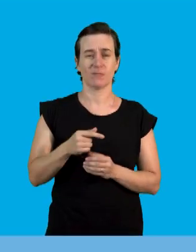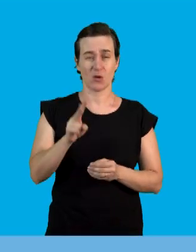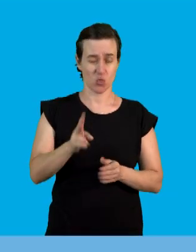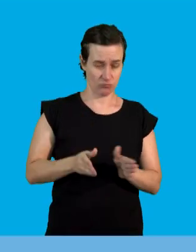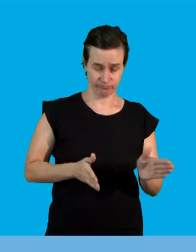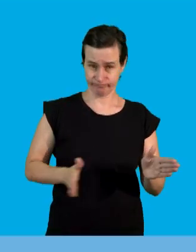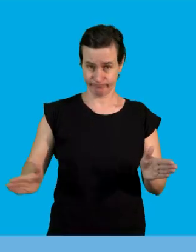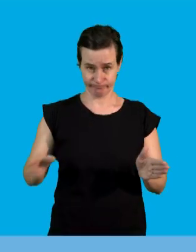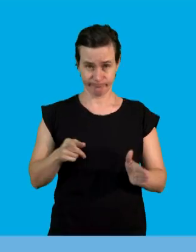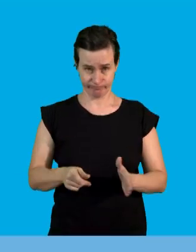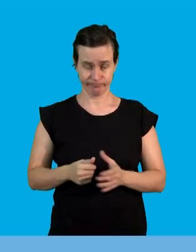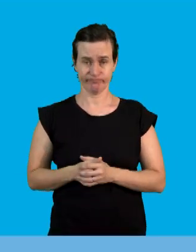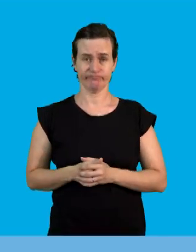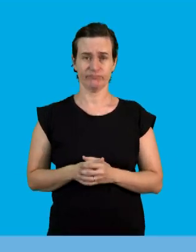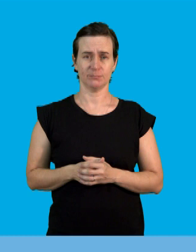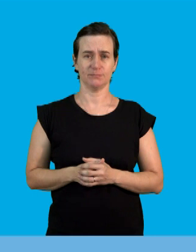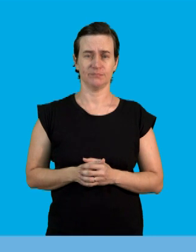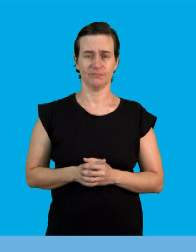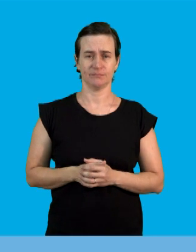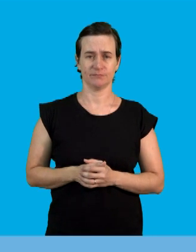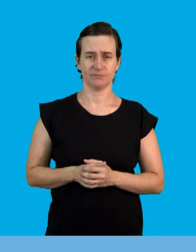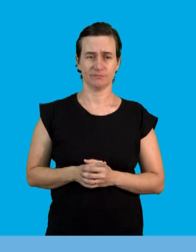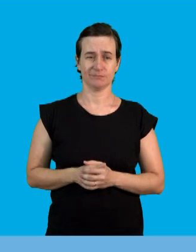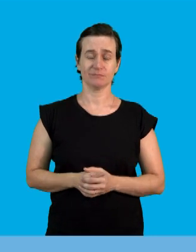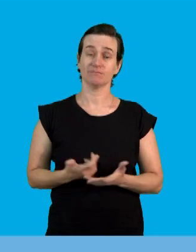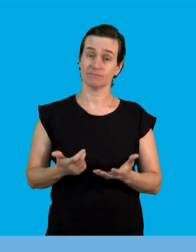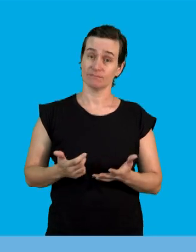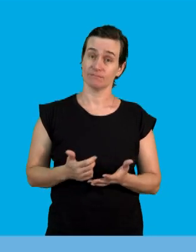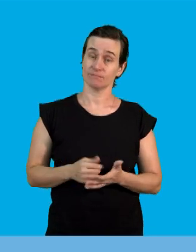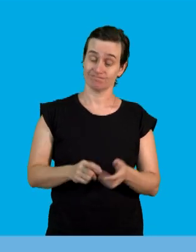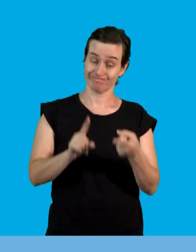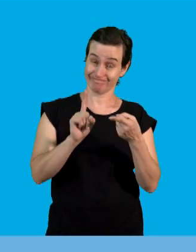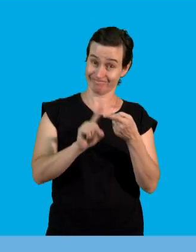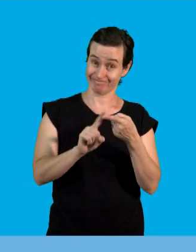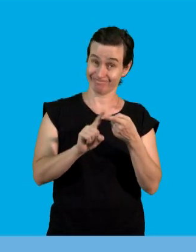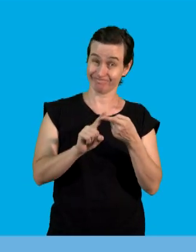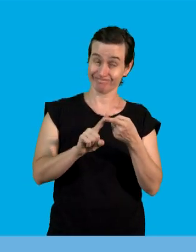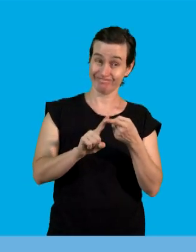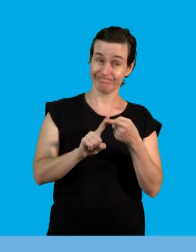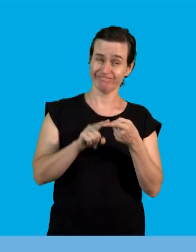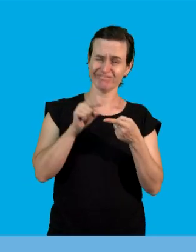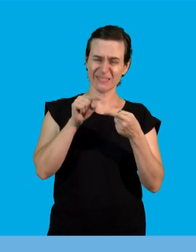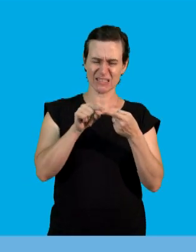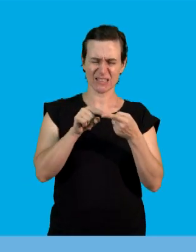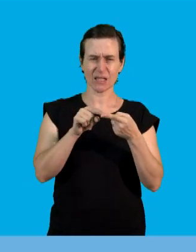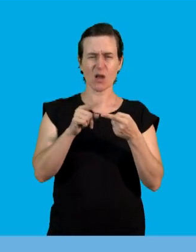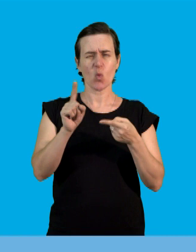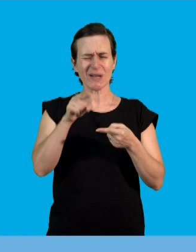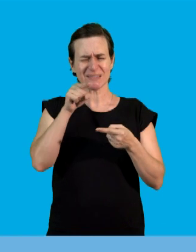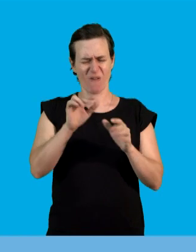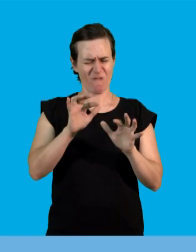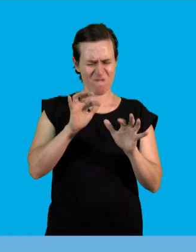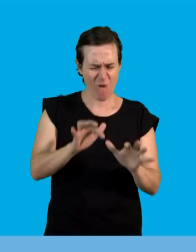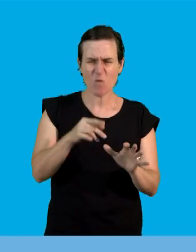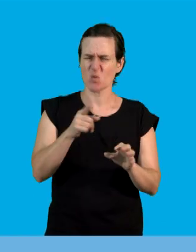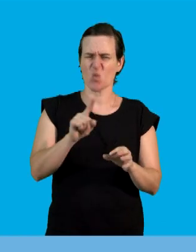to take that main idea and break it into two small concepts, whereby we're going to be starting by looking at what is